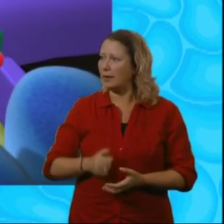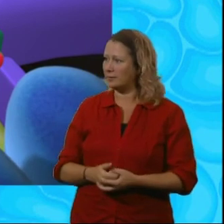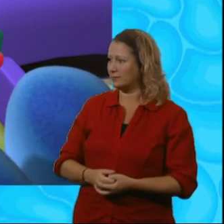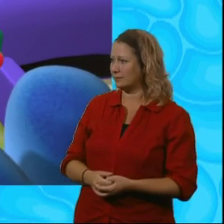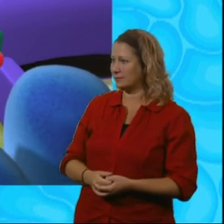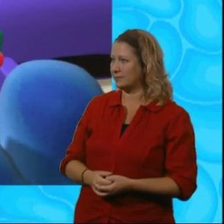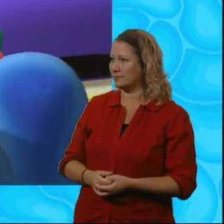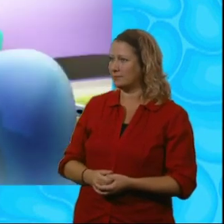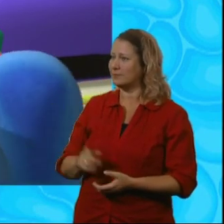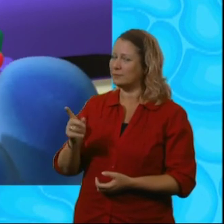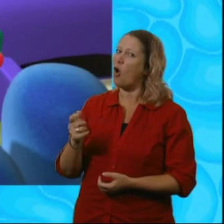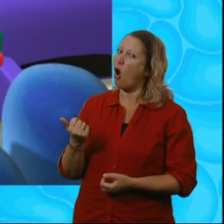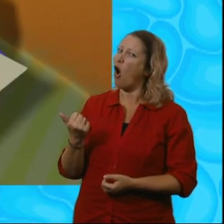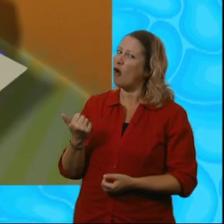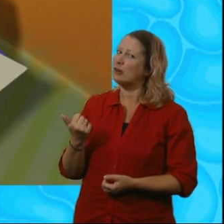That'll have to do.